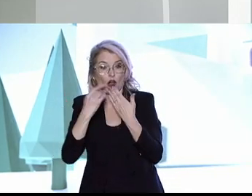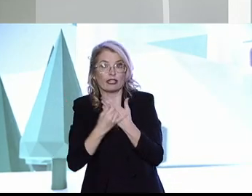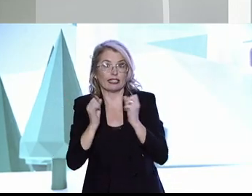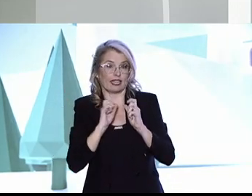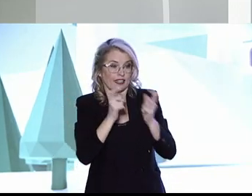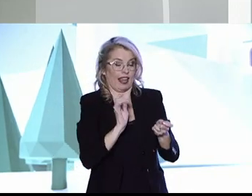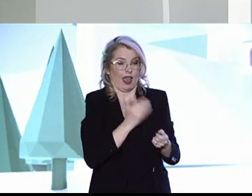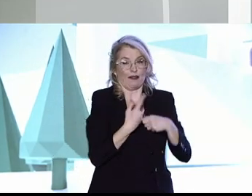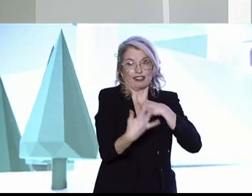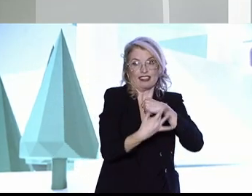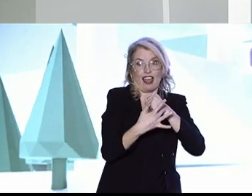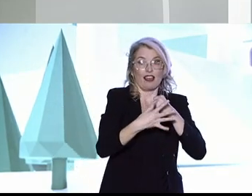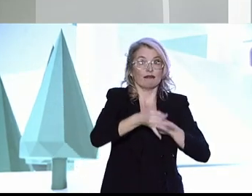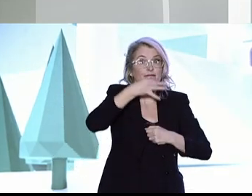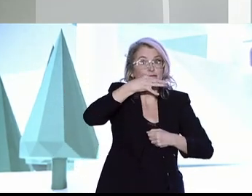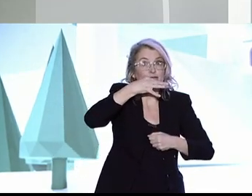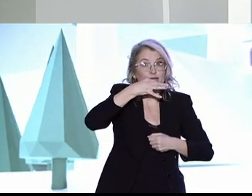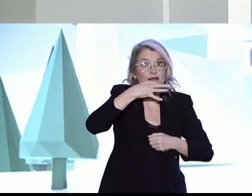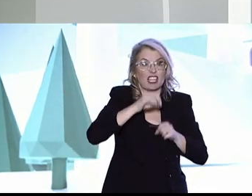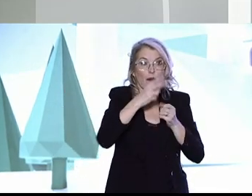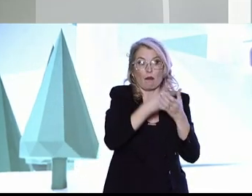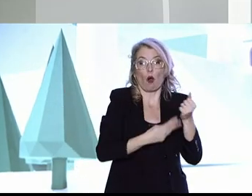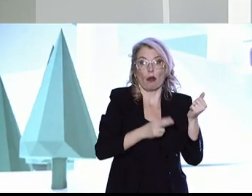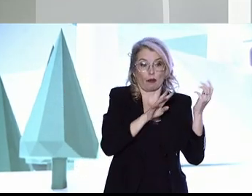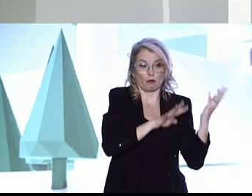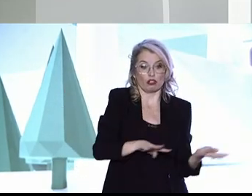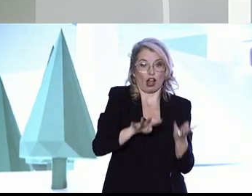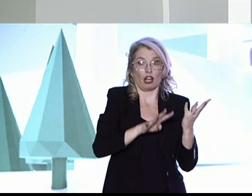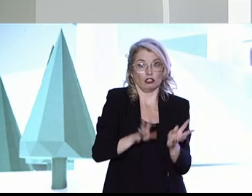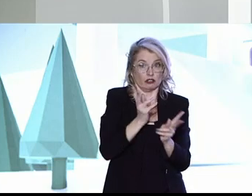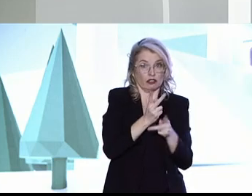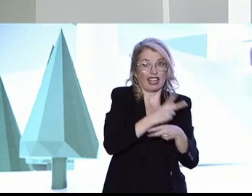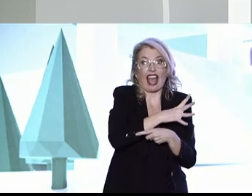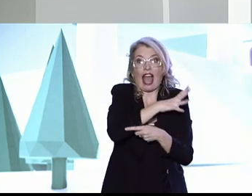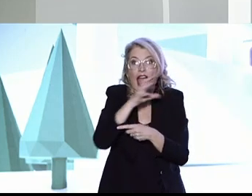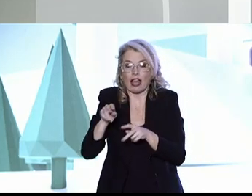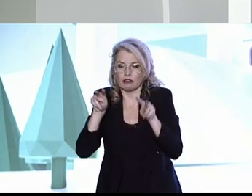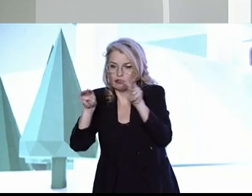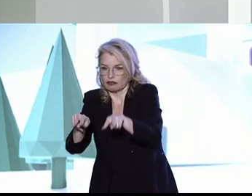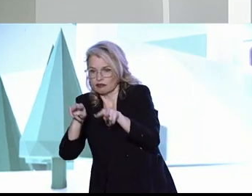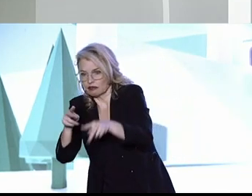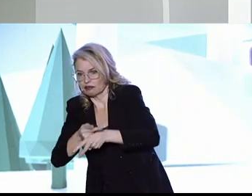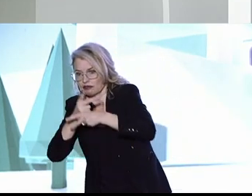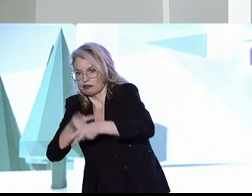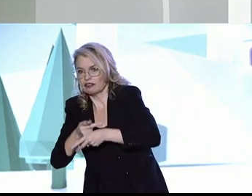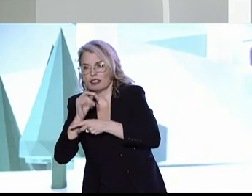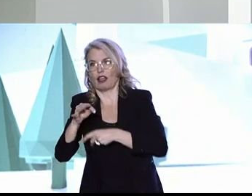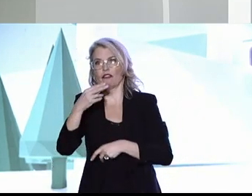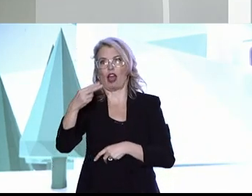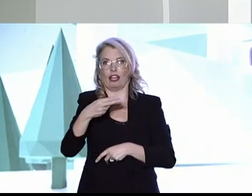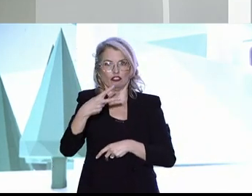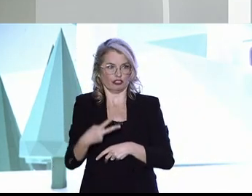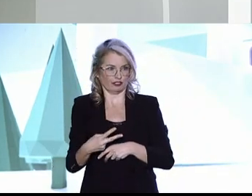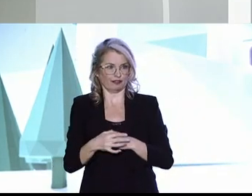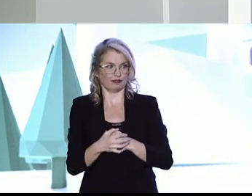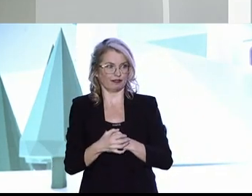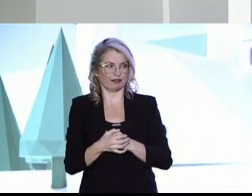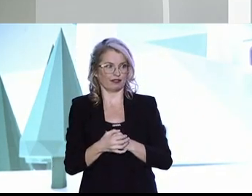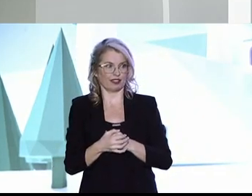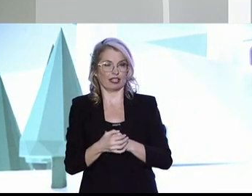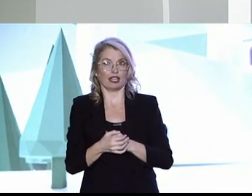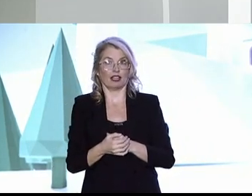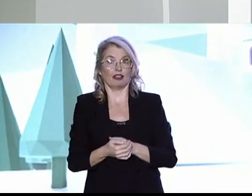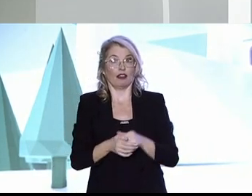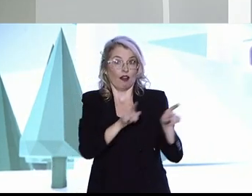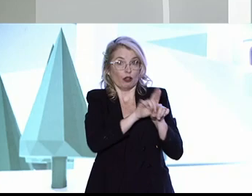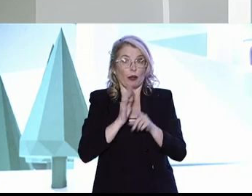our technological expertise in both the production and the provisioning of hydrogen.